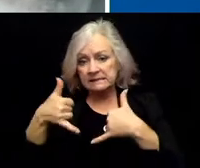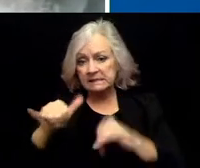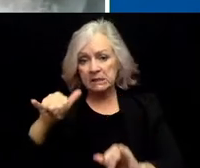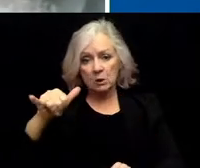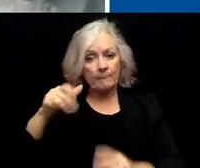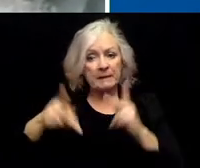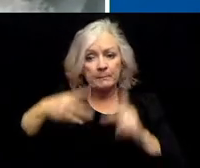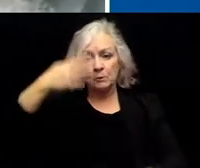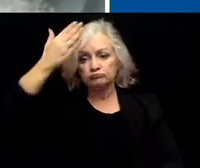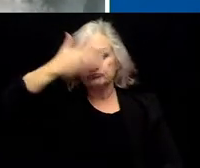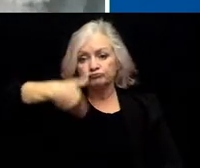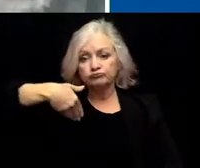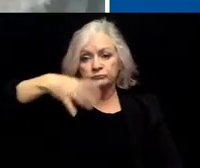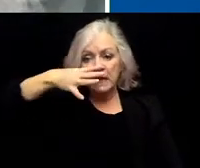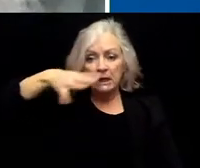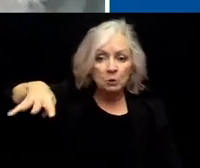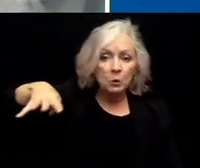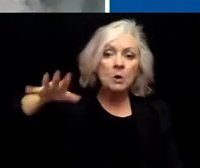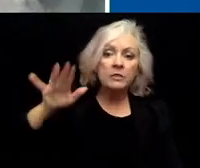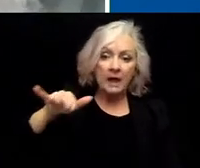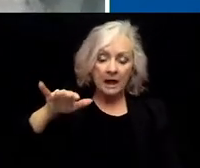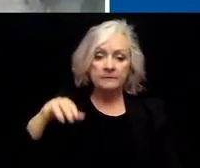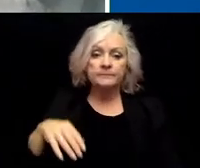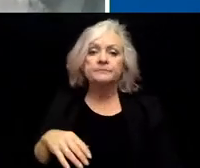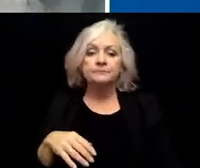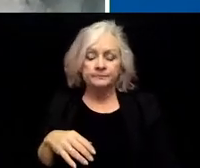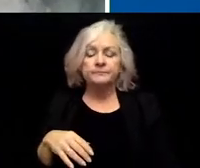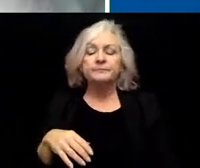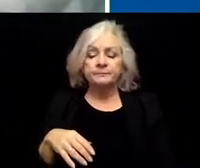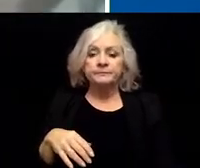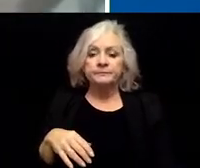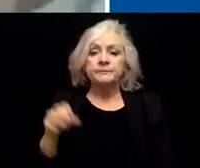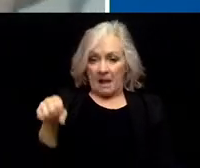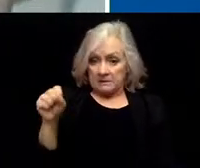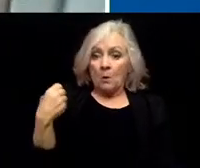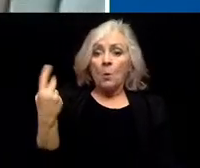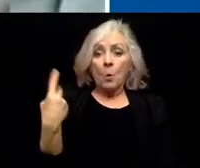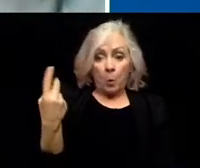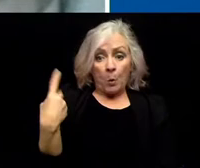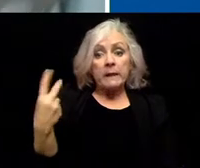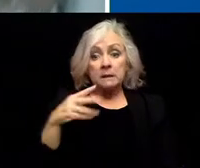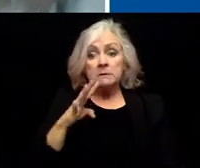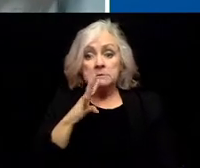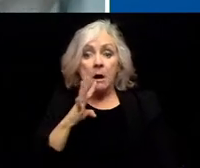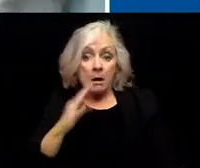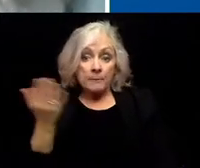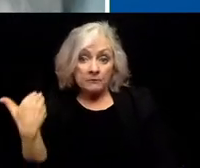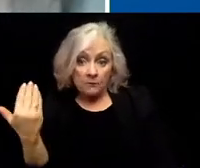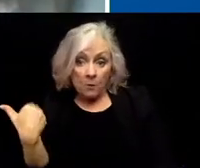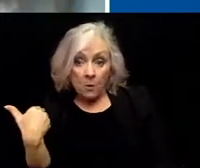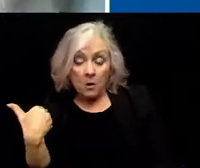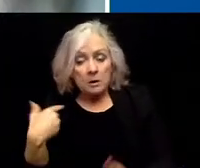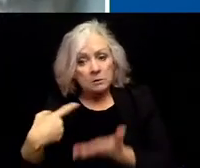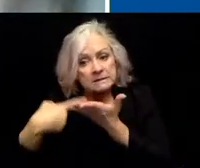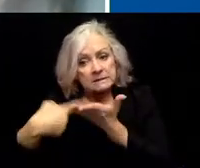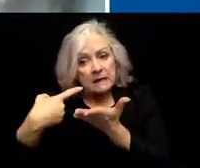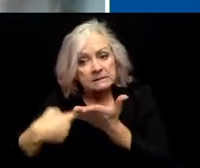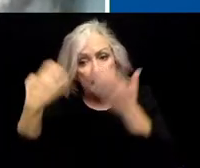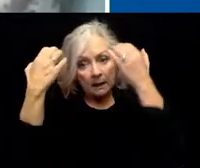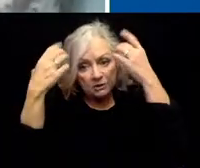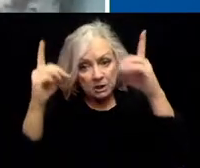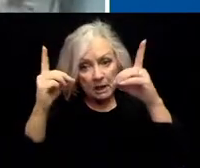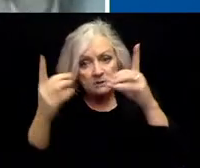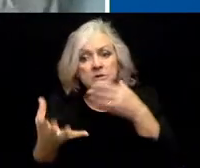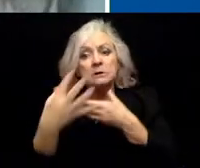So we've talked in the past, we've been on panels and with Tim as well, talking about education and inclusion in education